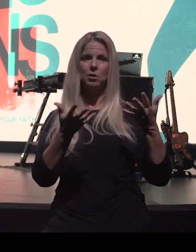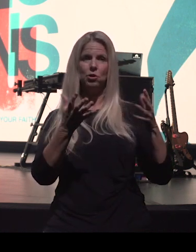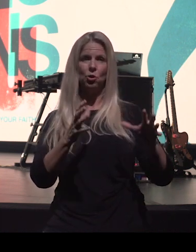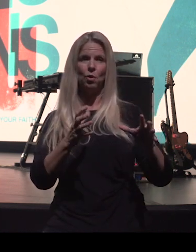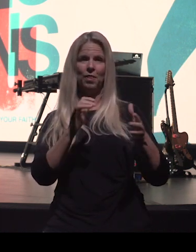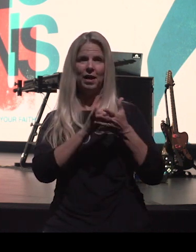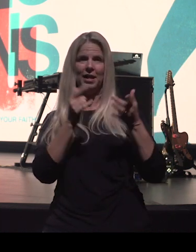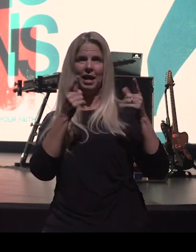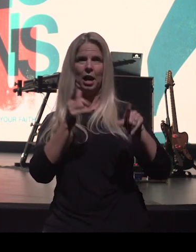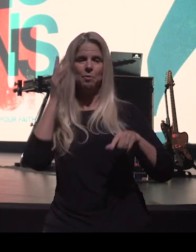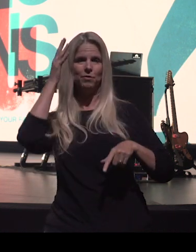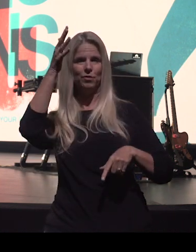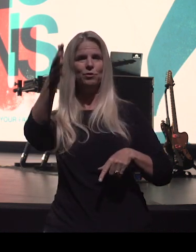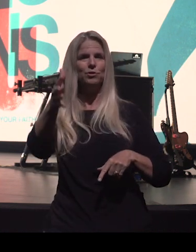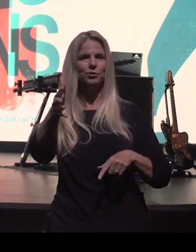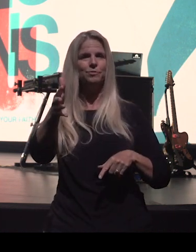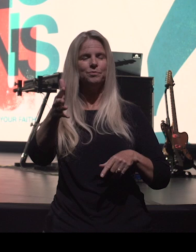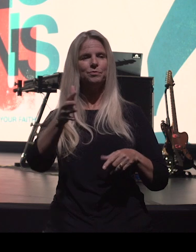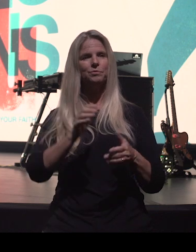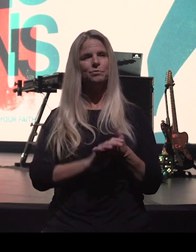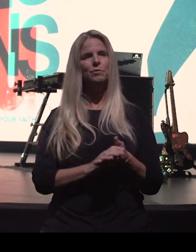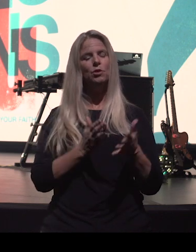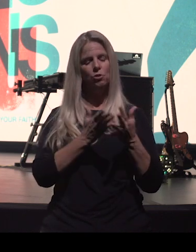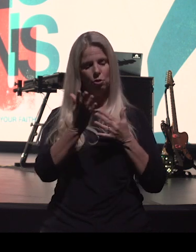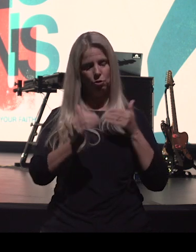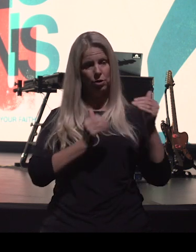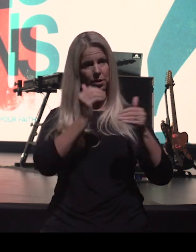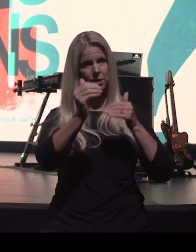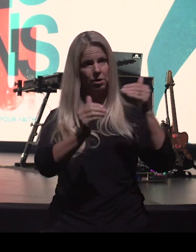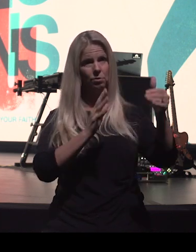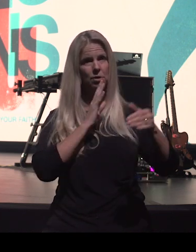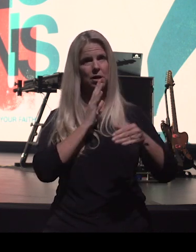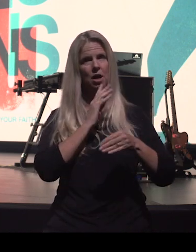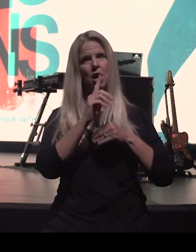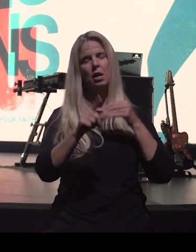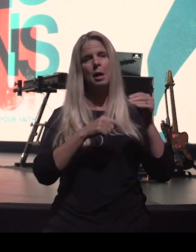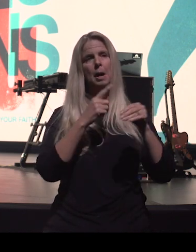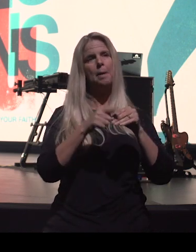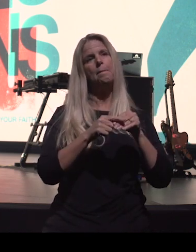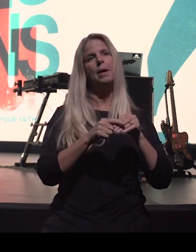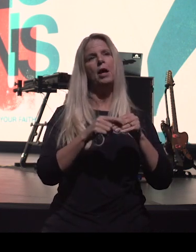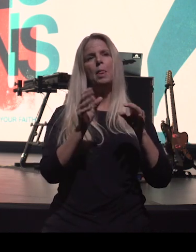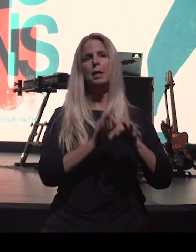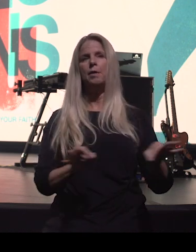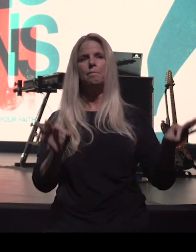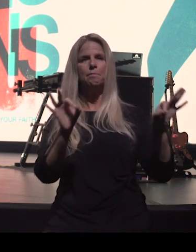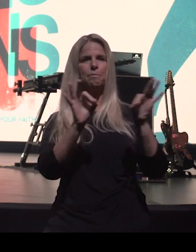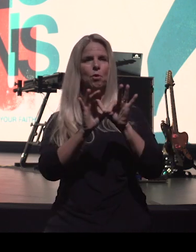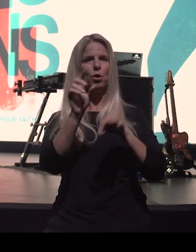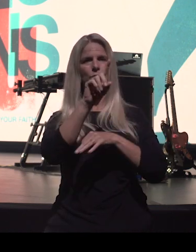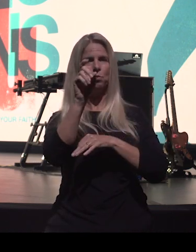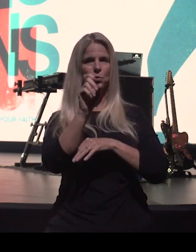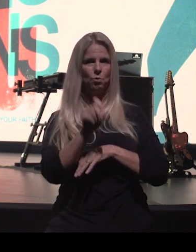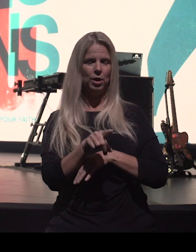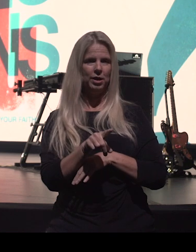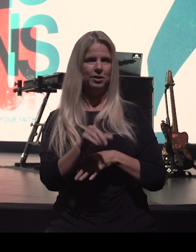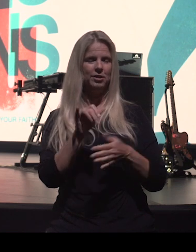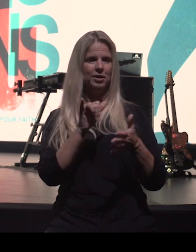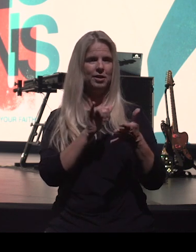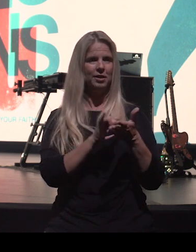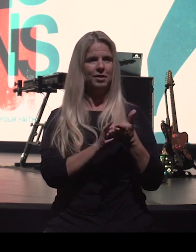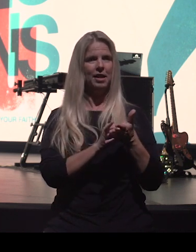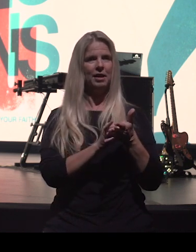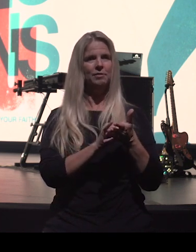so what we're going to do throughout this series is we're going to talk about some of the big questions that I think get people